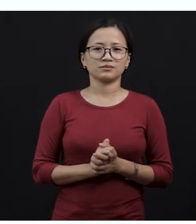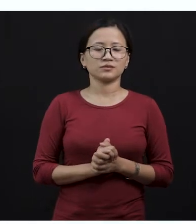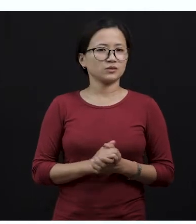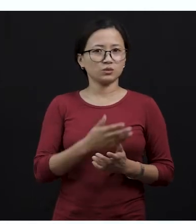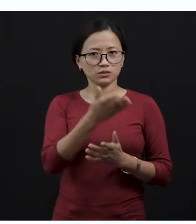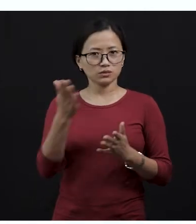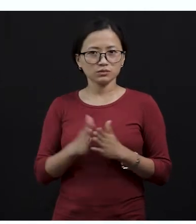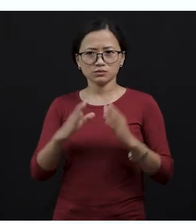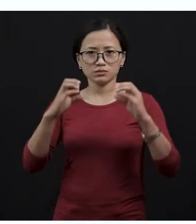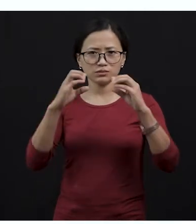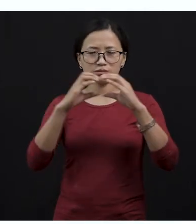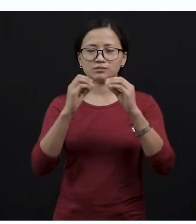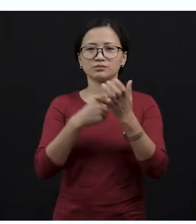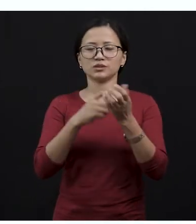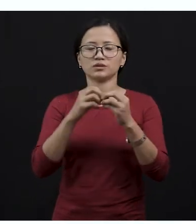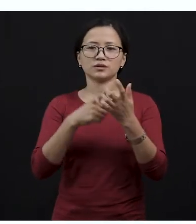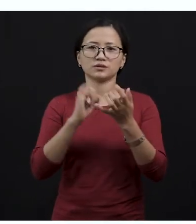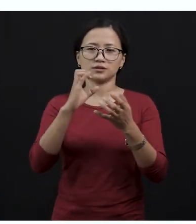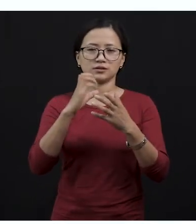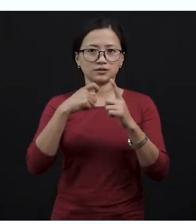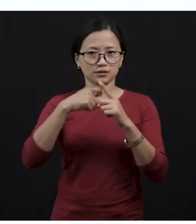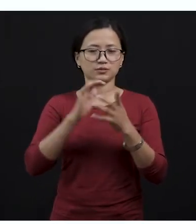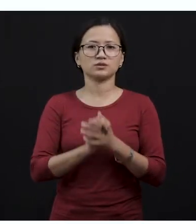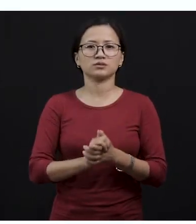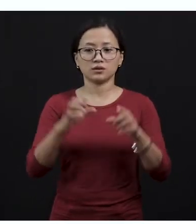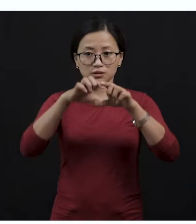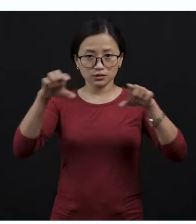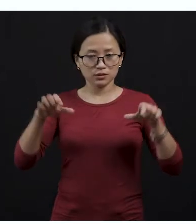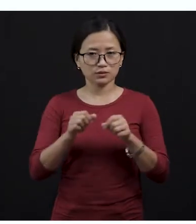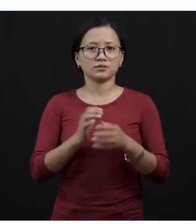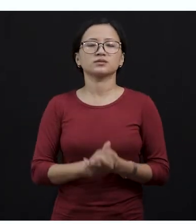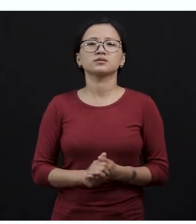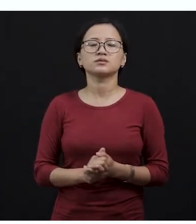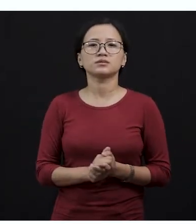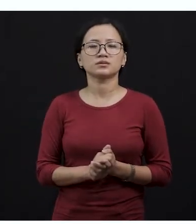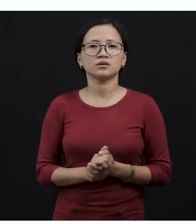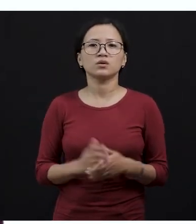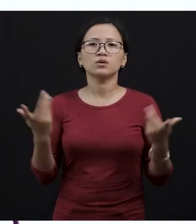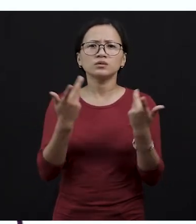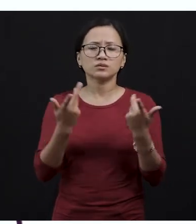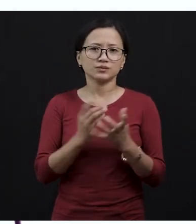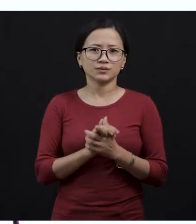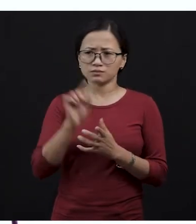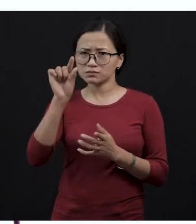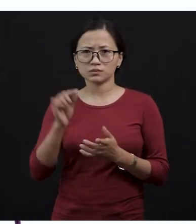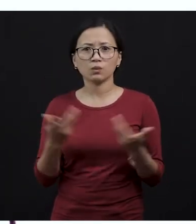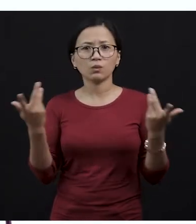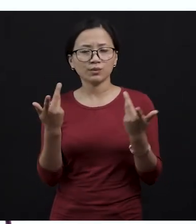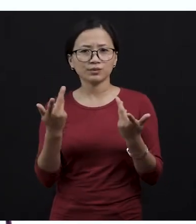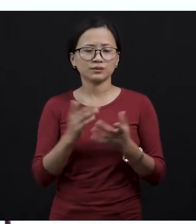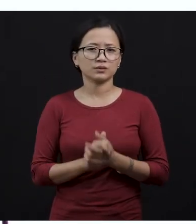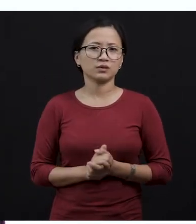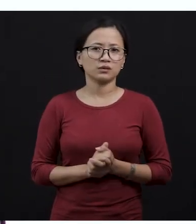are bricks. Okay, it is a pile of bricks. What do you do with bricks? Students, if I ask you,